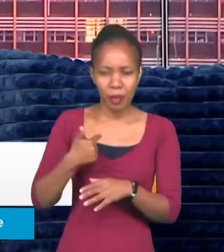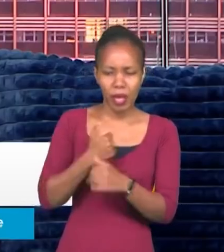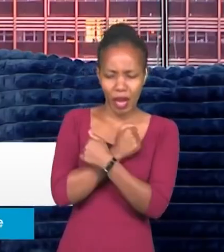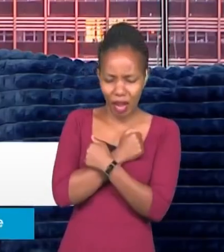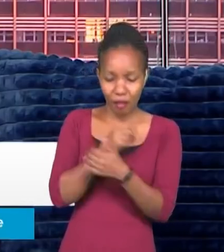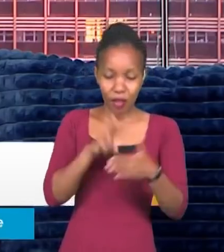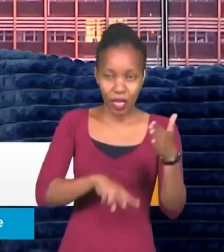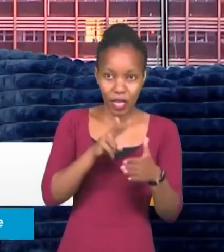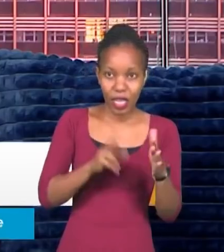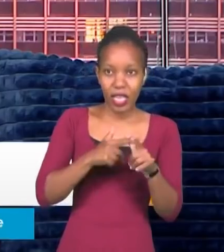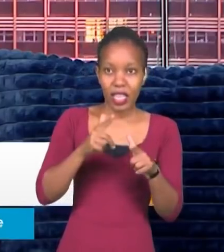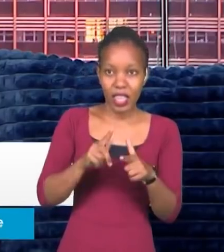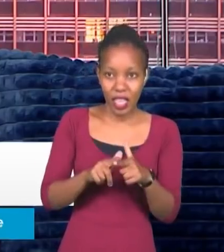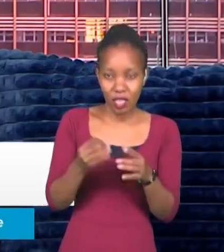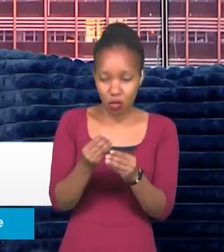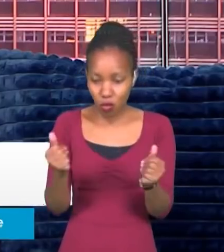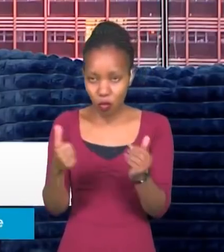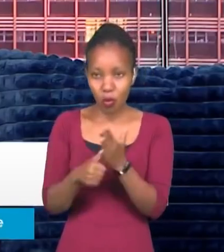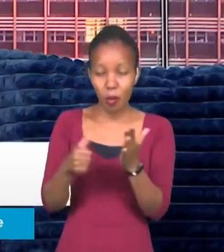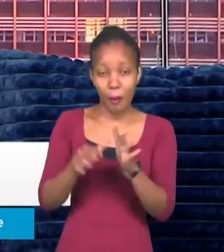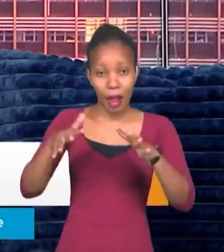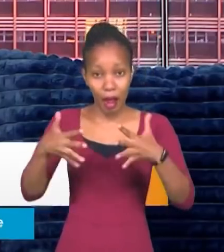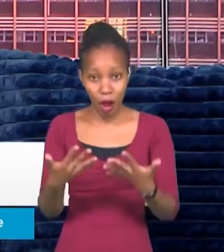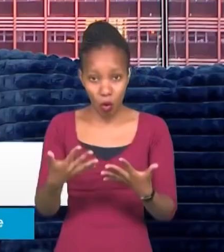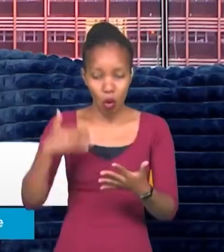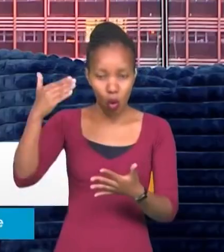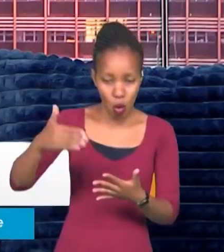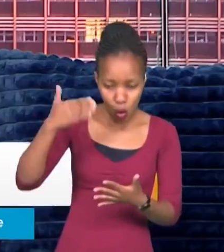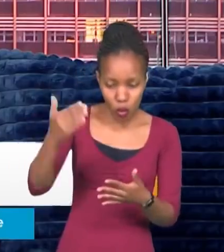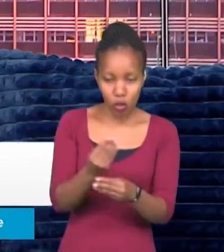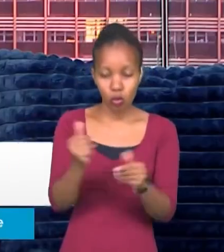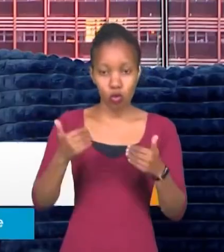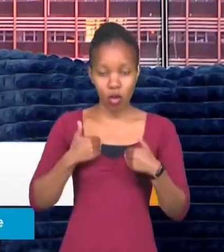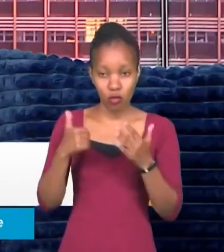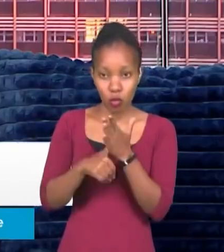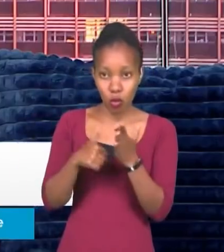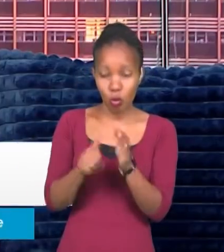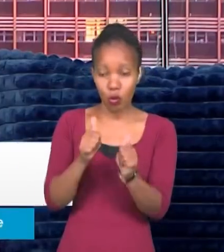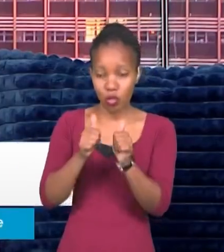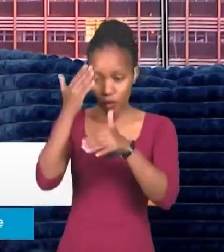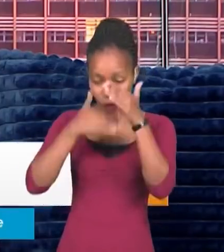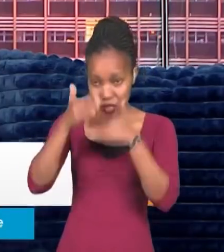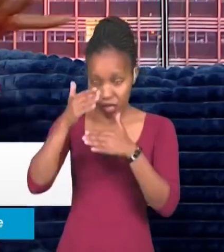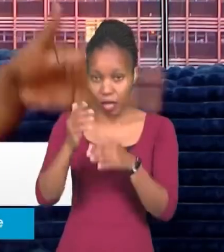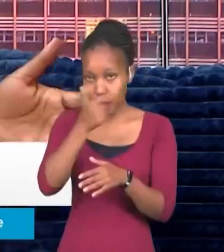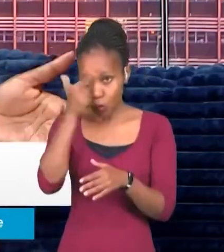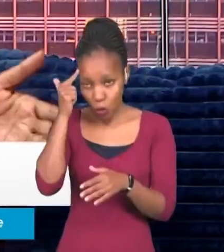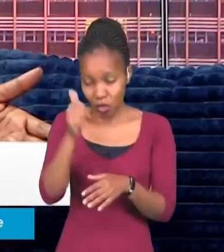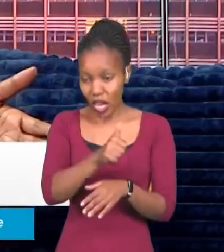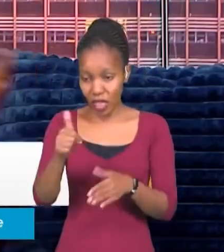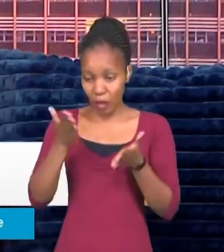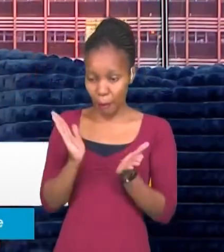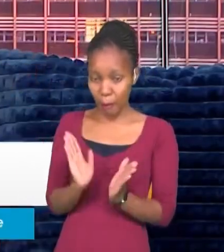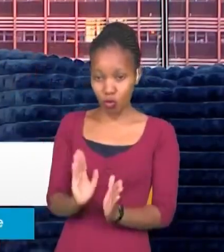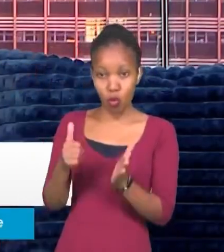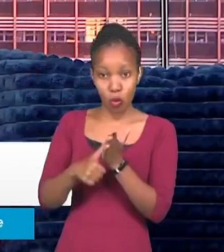reading because how else are you going to solve your problems? Yeah. You know, there's always a solution to every problem that you're facing because someone else has probably gone through